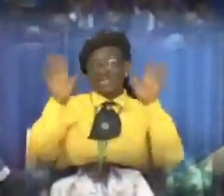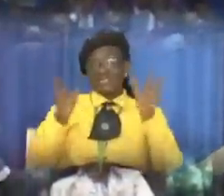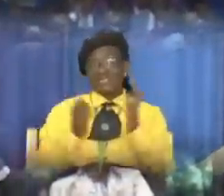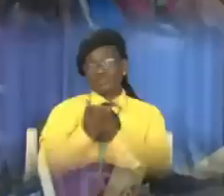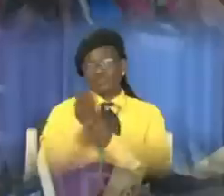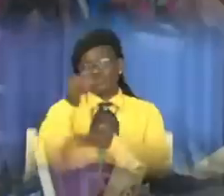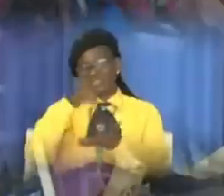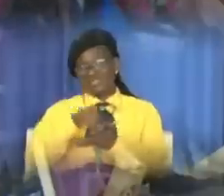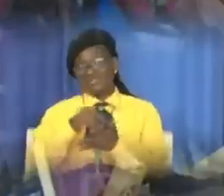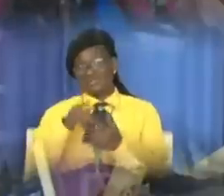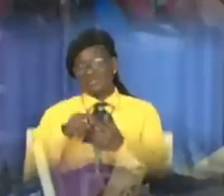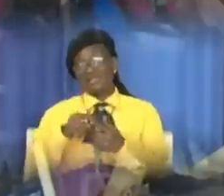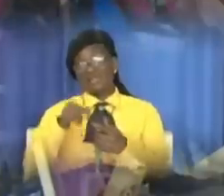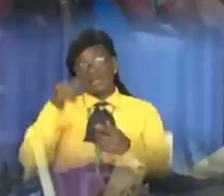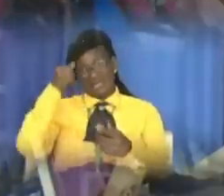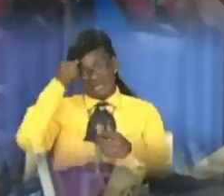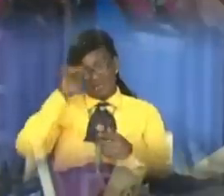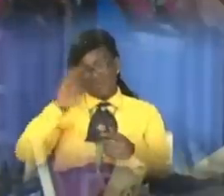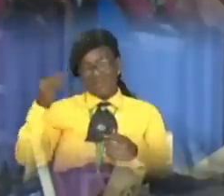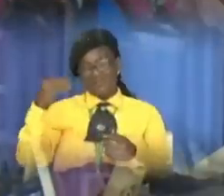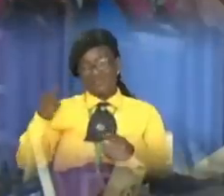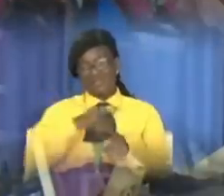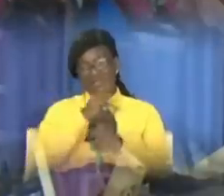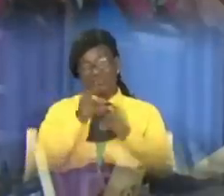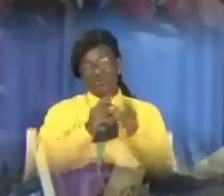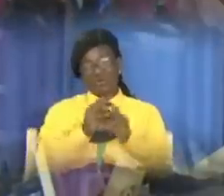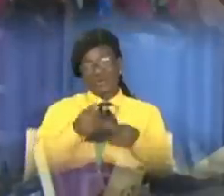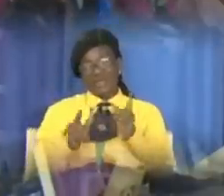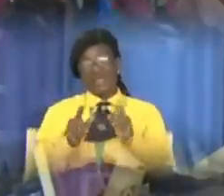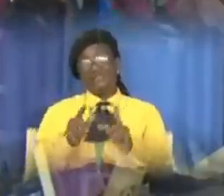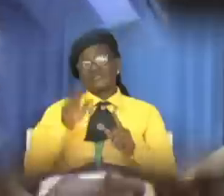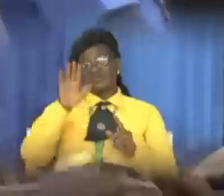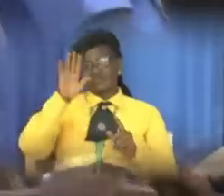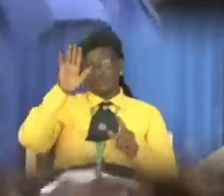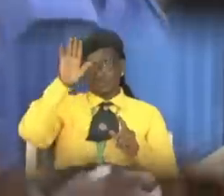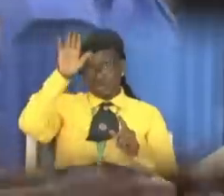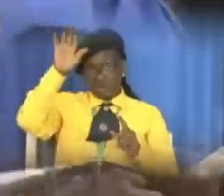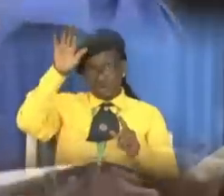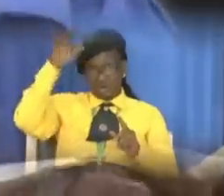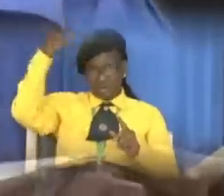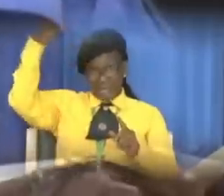Let your light shine through me means